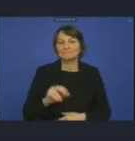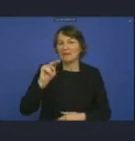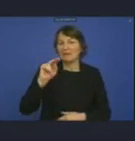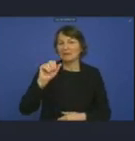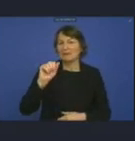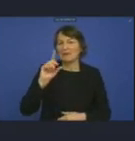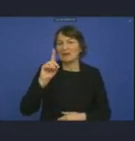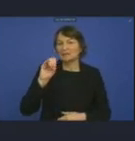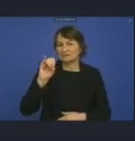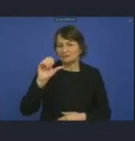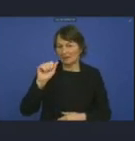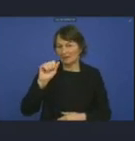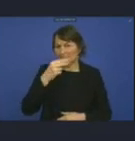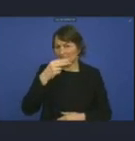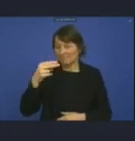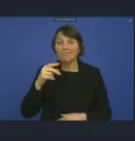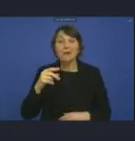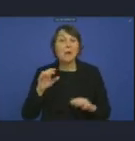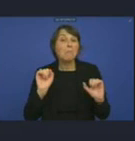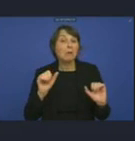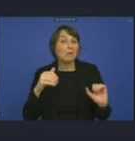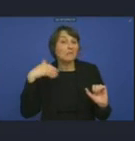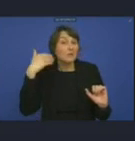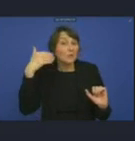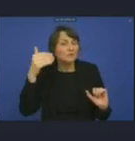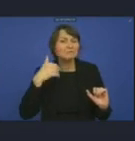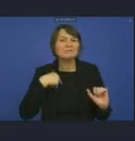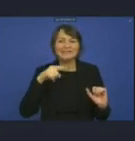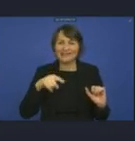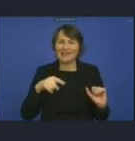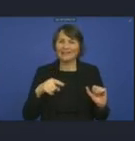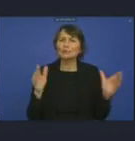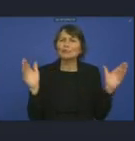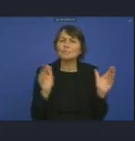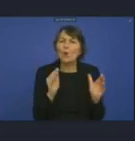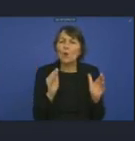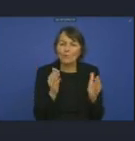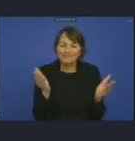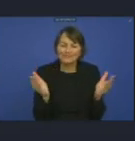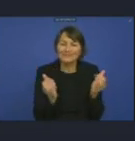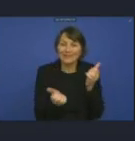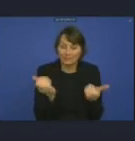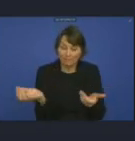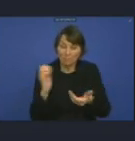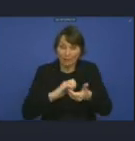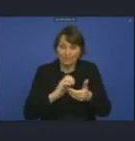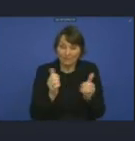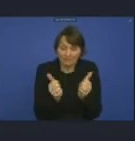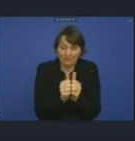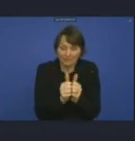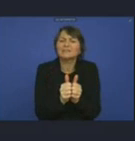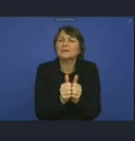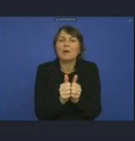to decentralize small-scale partnerships within sport to the national